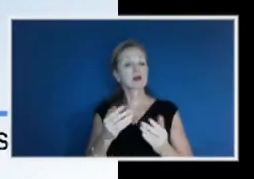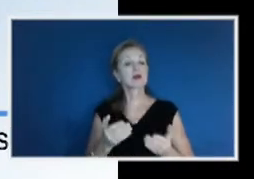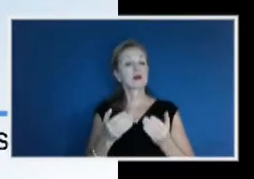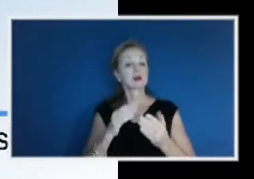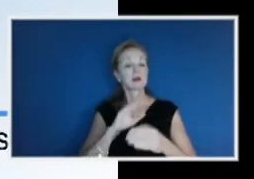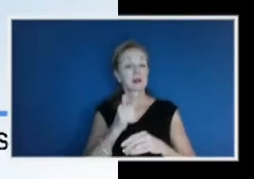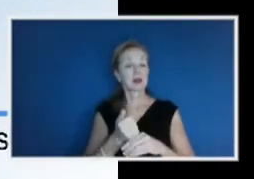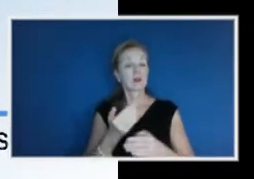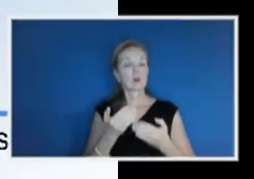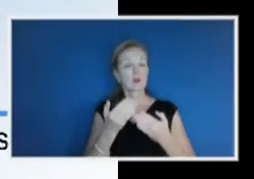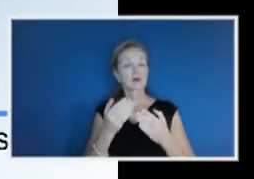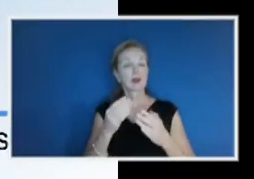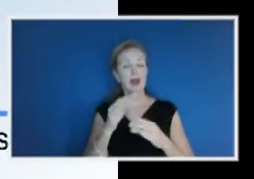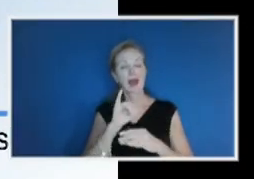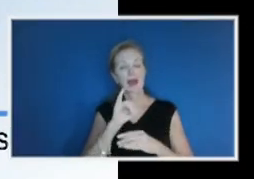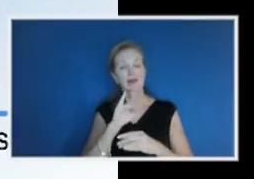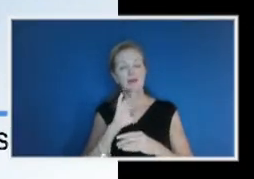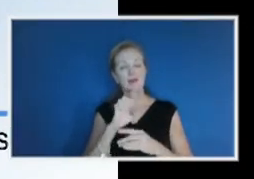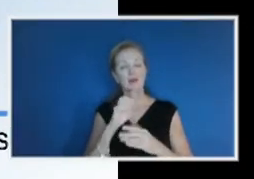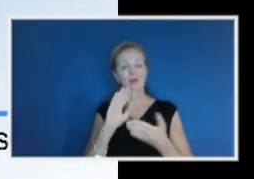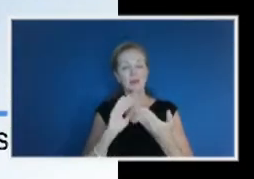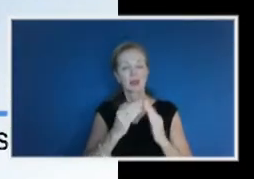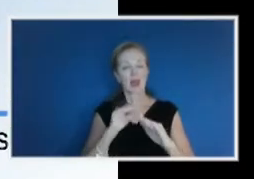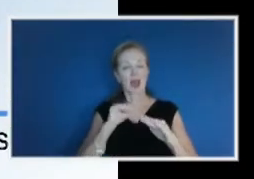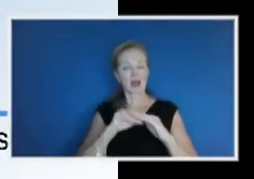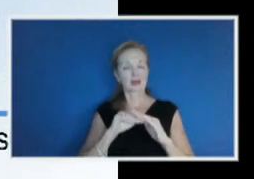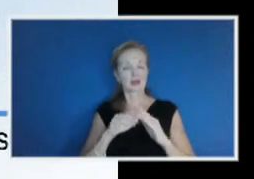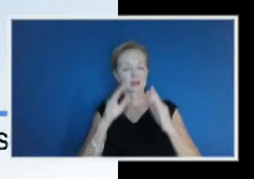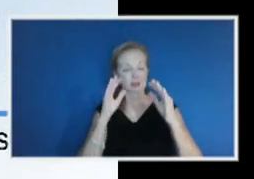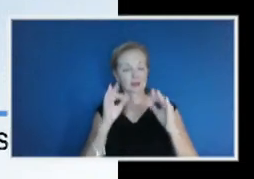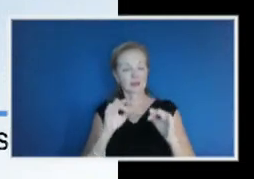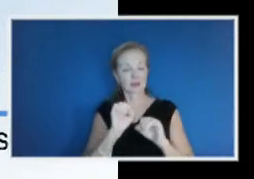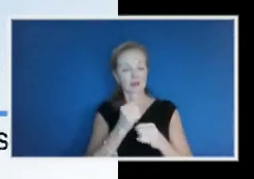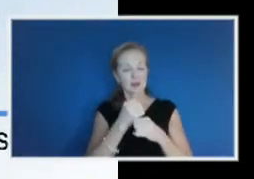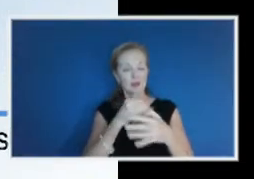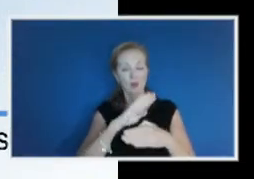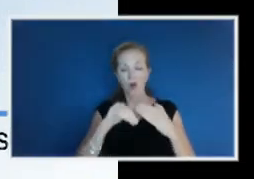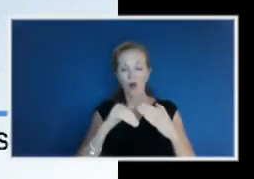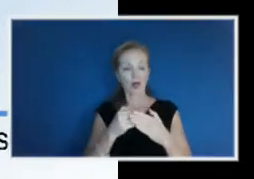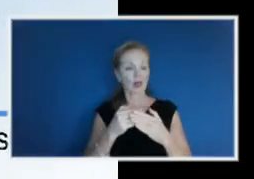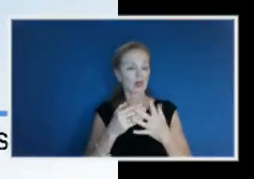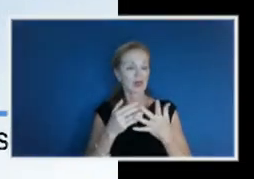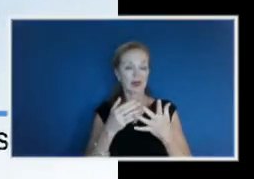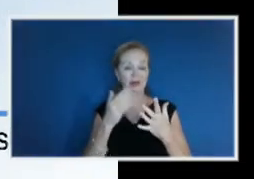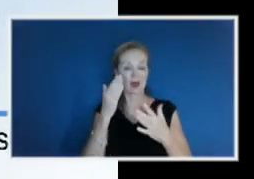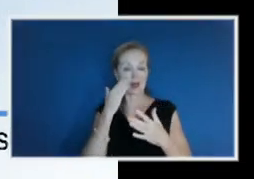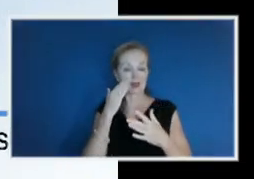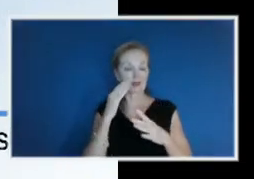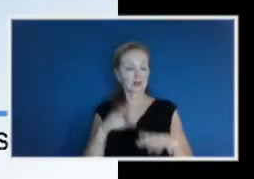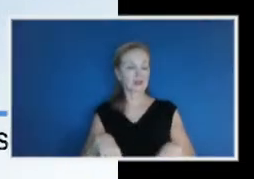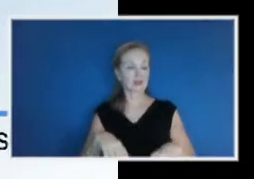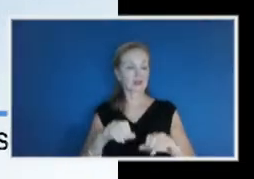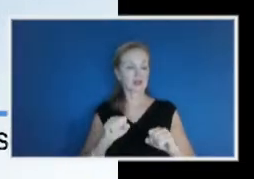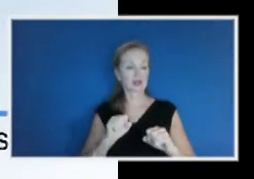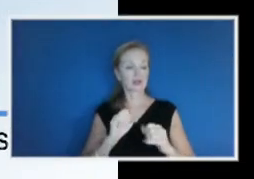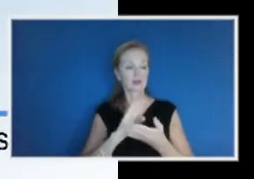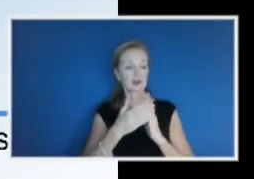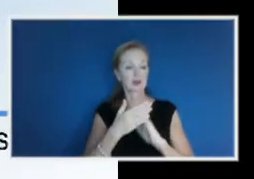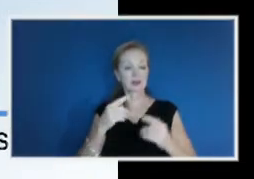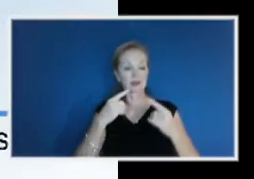to invoice the city, how to access decision makers. All of that knowledge about what it takes to be a successful business